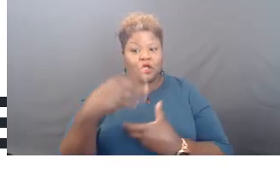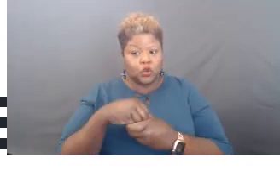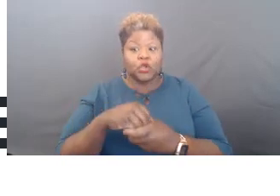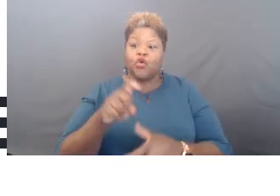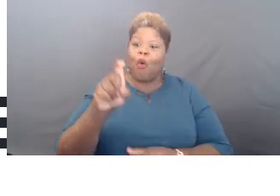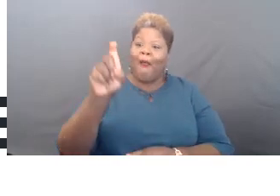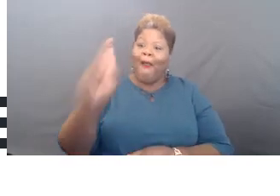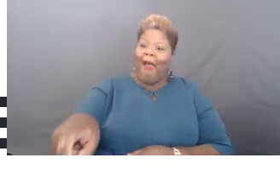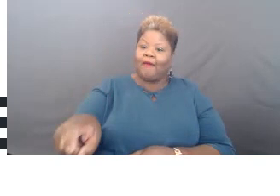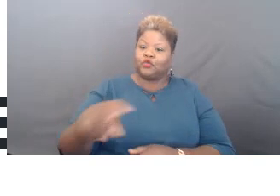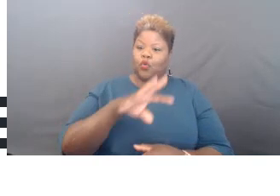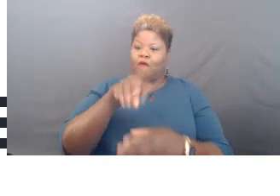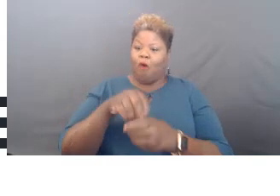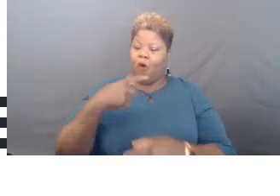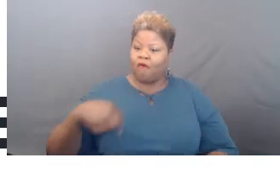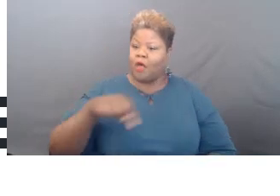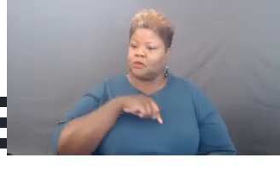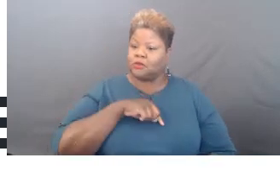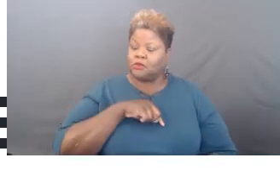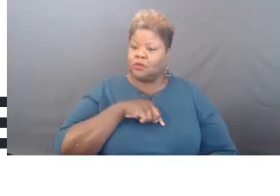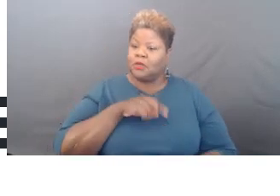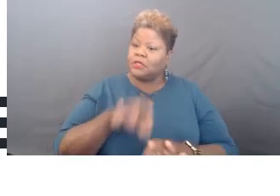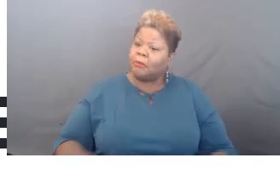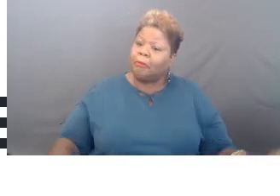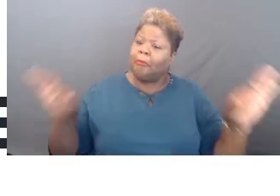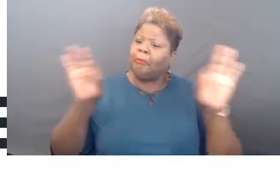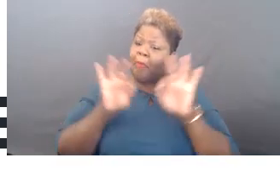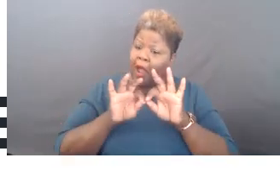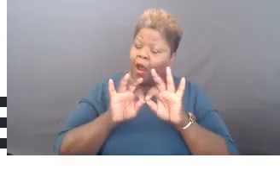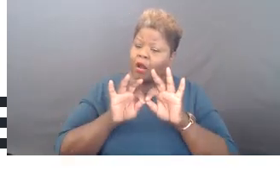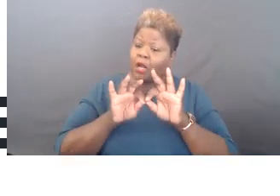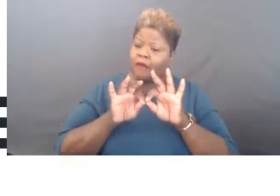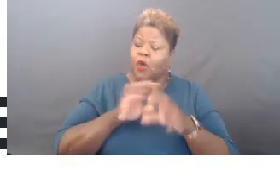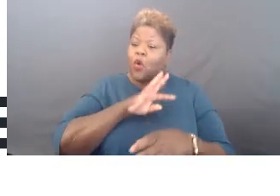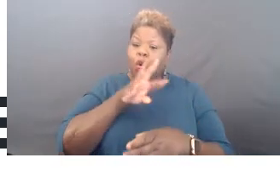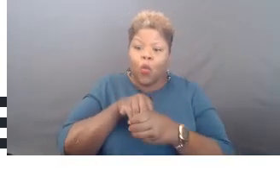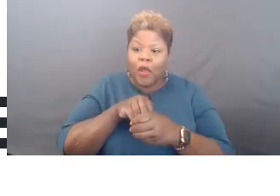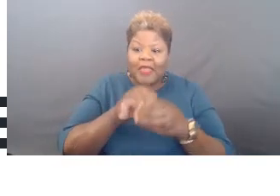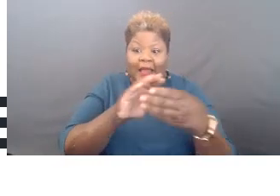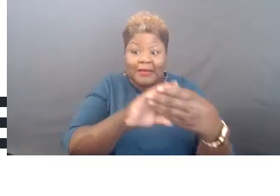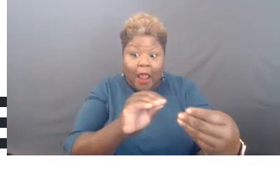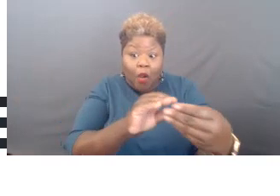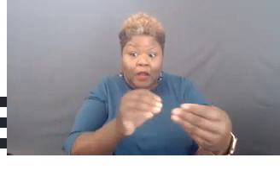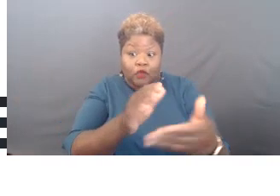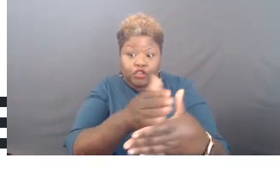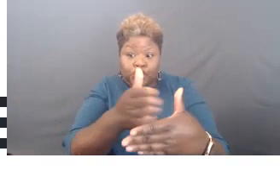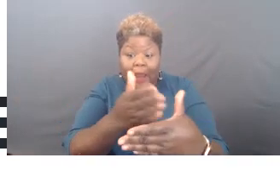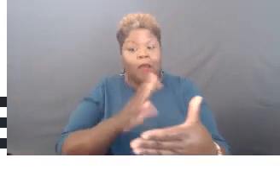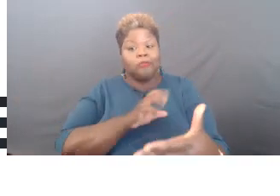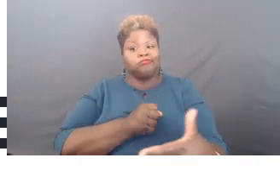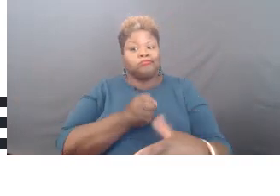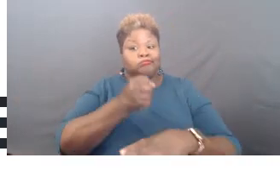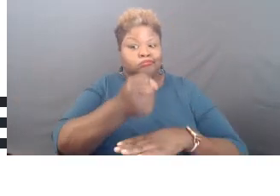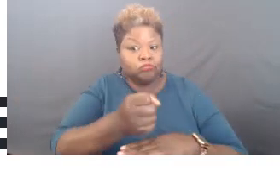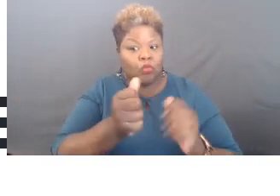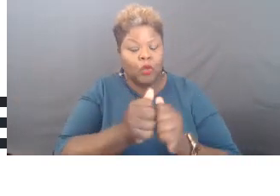to include us. It is imperative that we are part of whatever narrative you are hoping to share with your group,